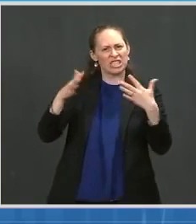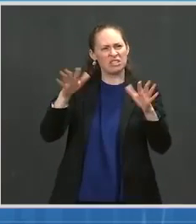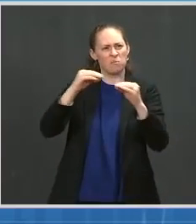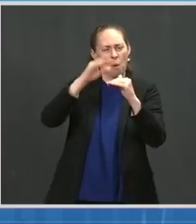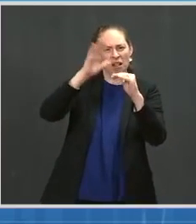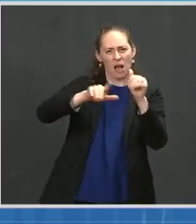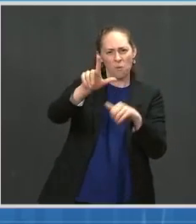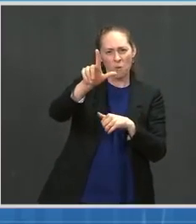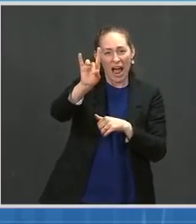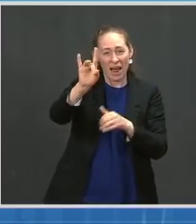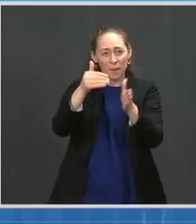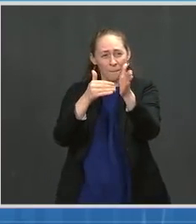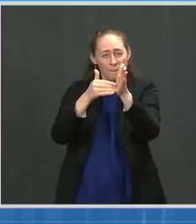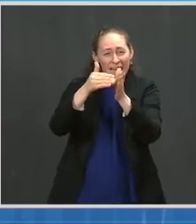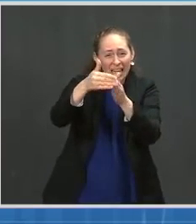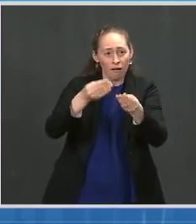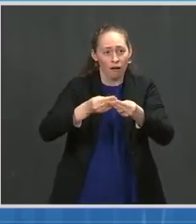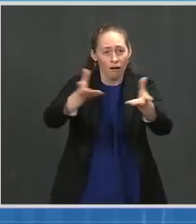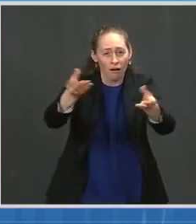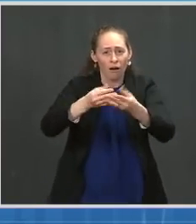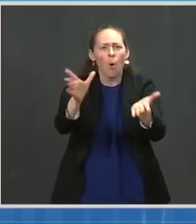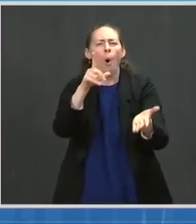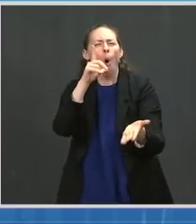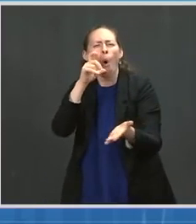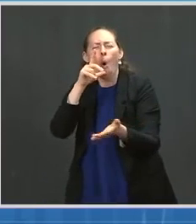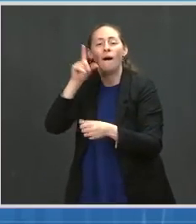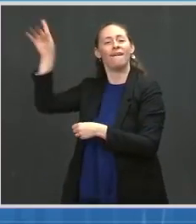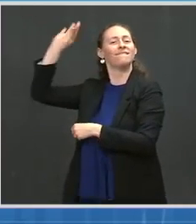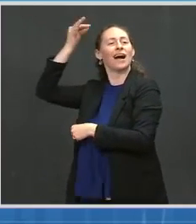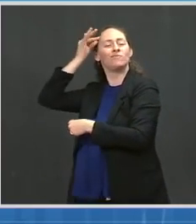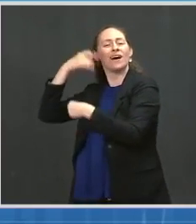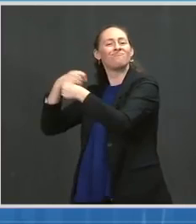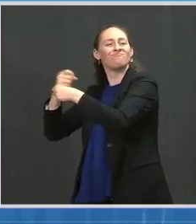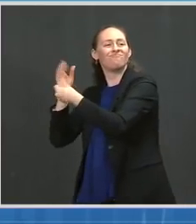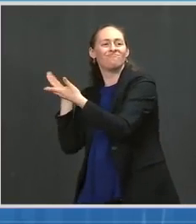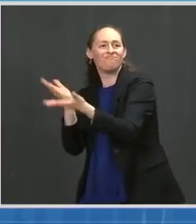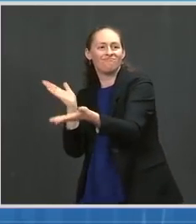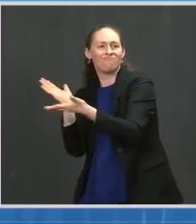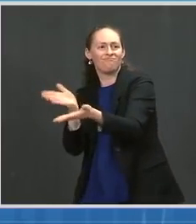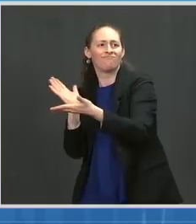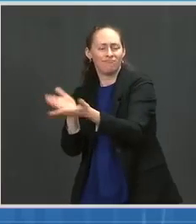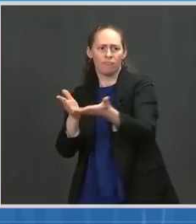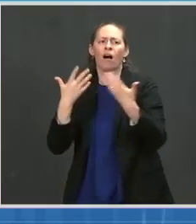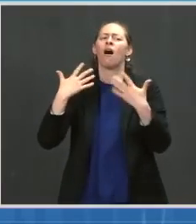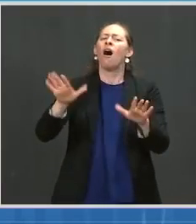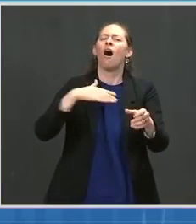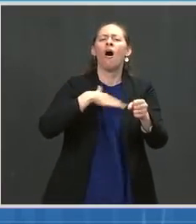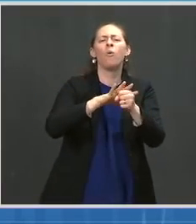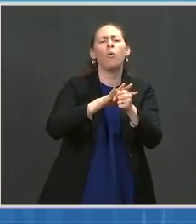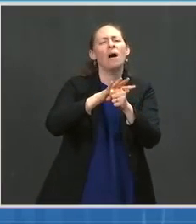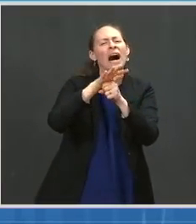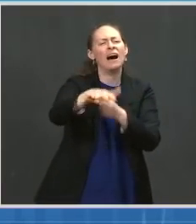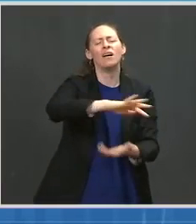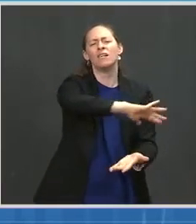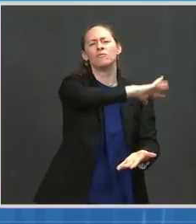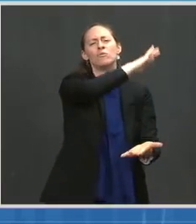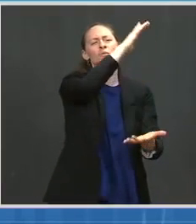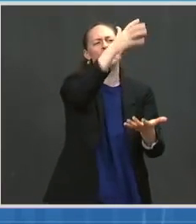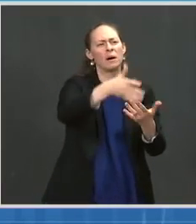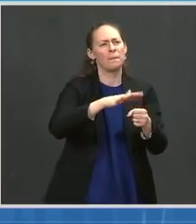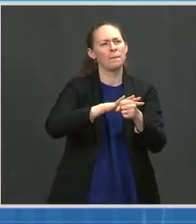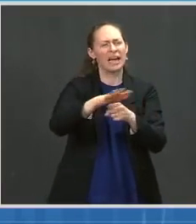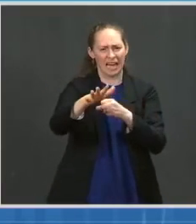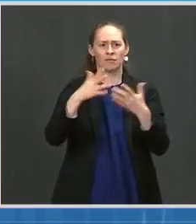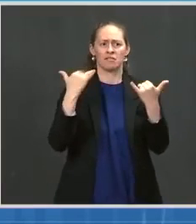through the federal channels. More than enough supply to maintain and increase our current 7-day average of 3